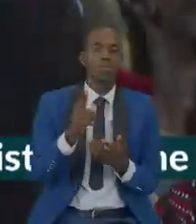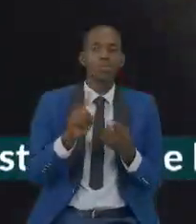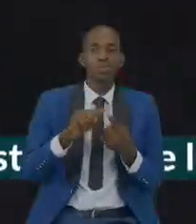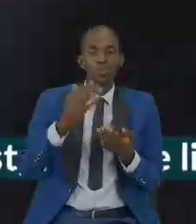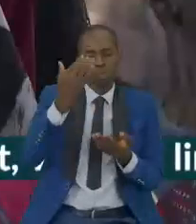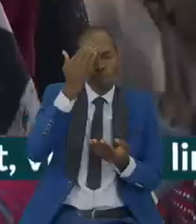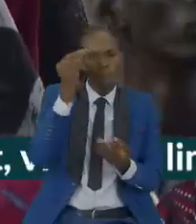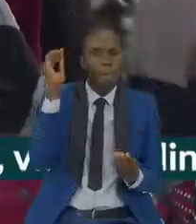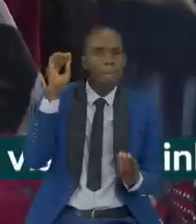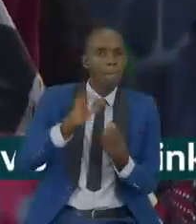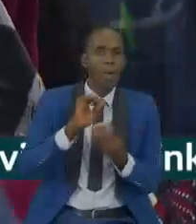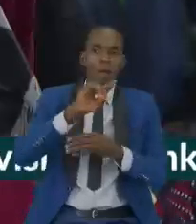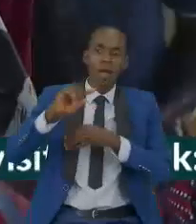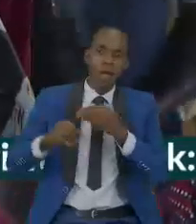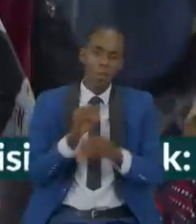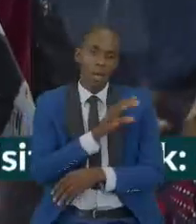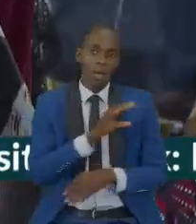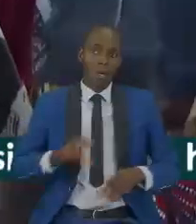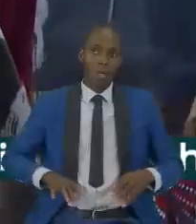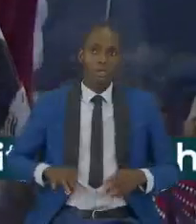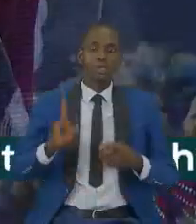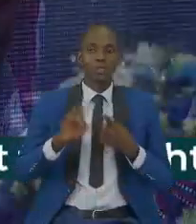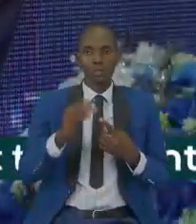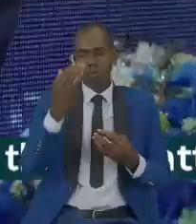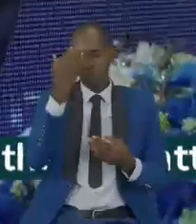is the essence of the GCK.